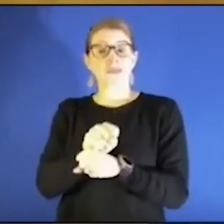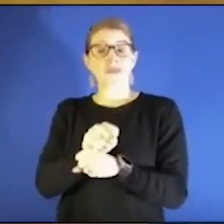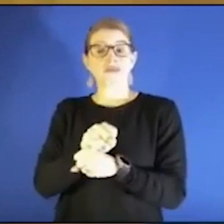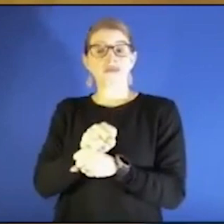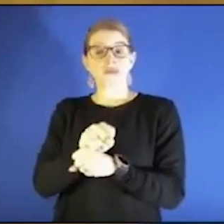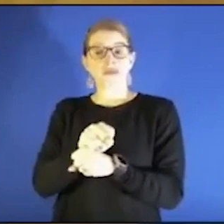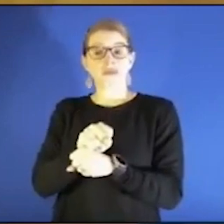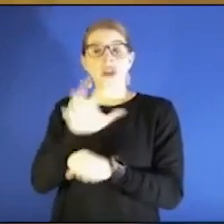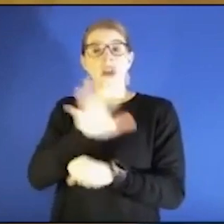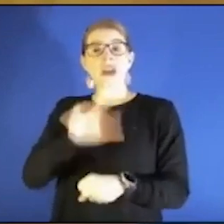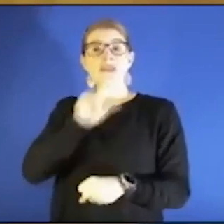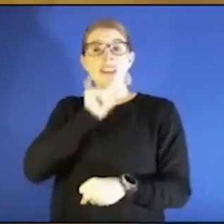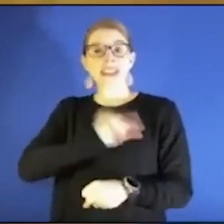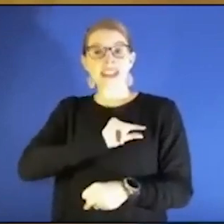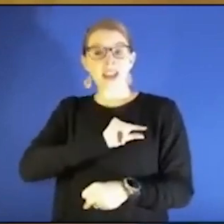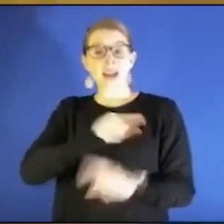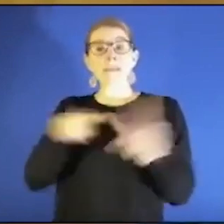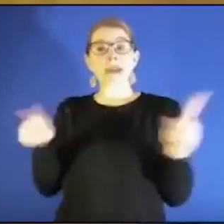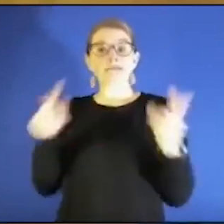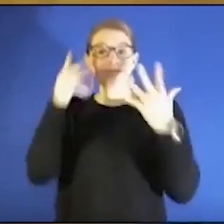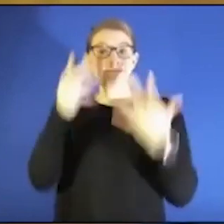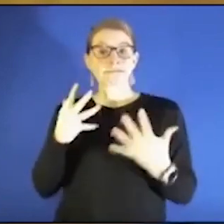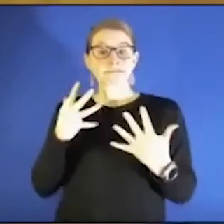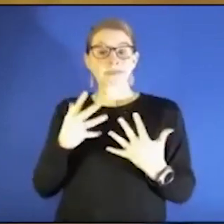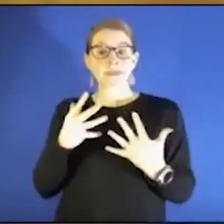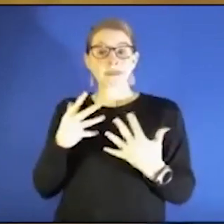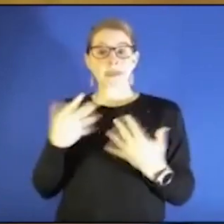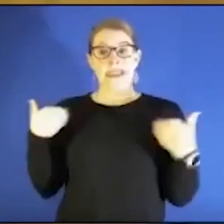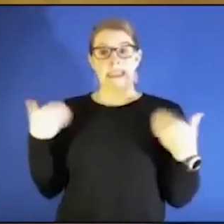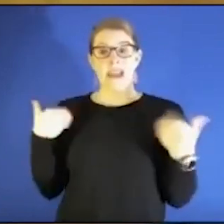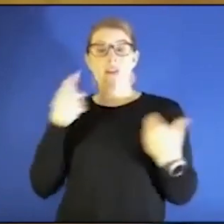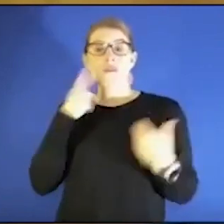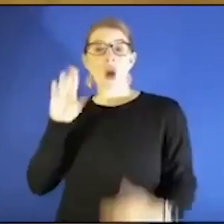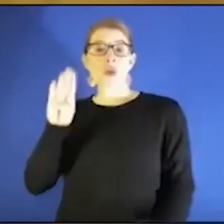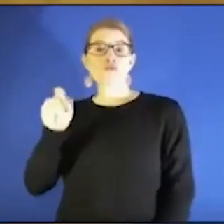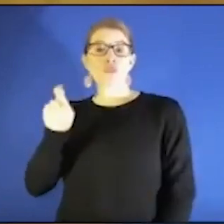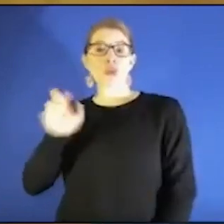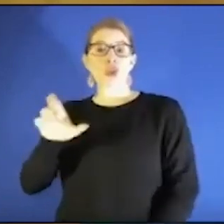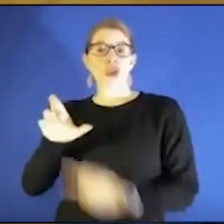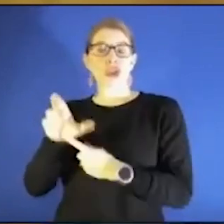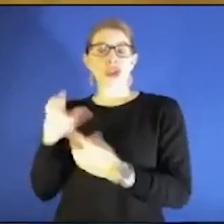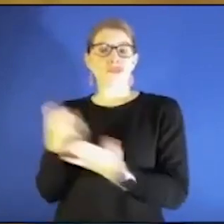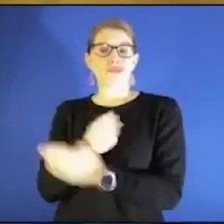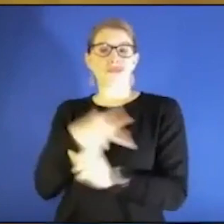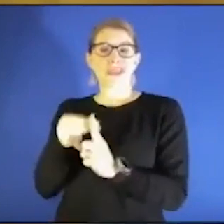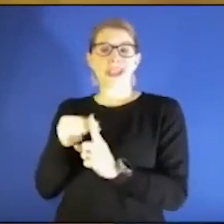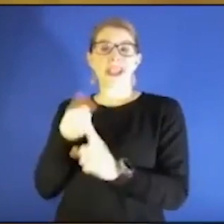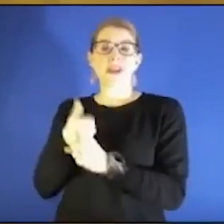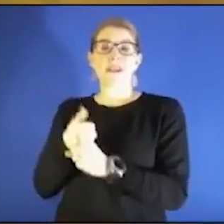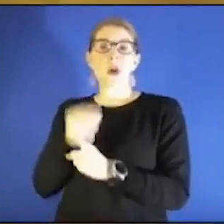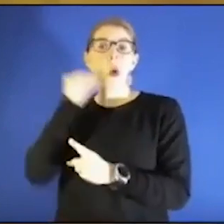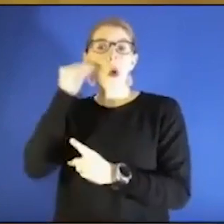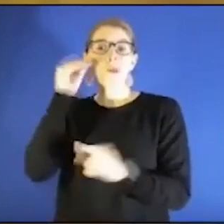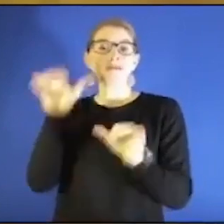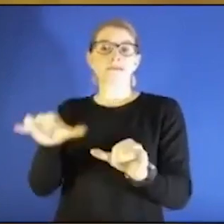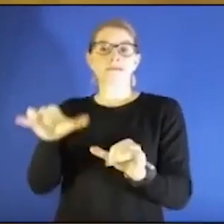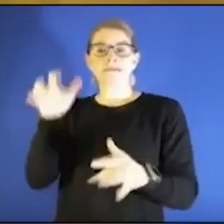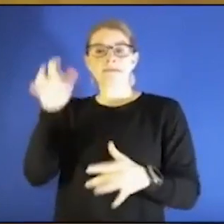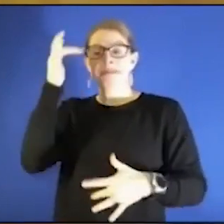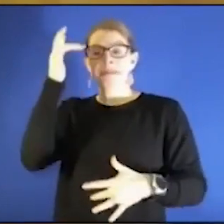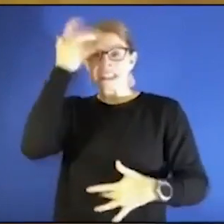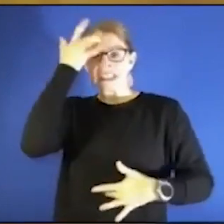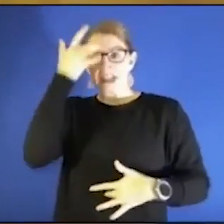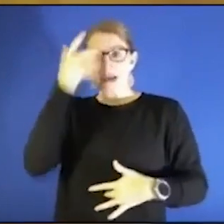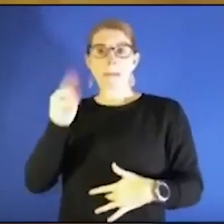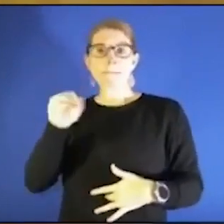of Thanksgiving. But unfortunately, he's too young to be boosted. And so he is home sick. His symptoms are mild. It's a